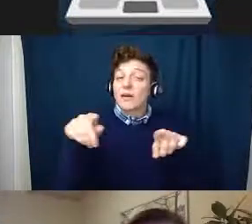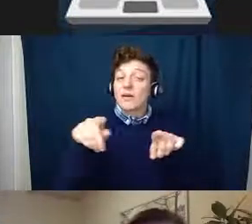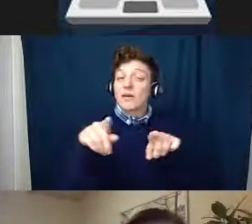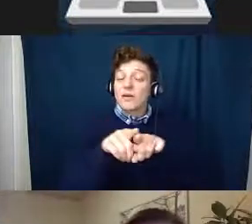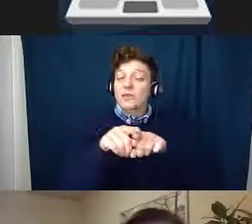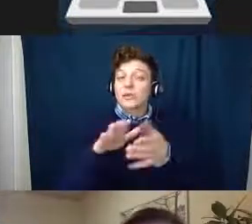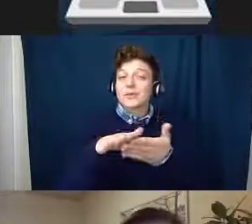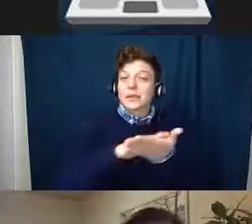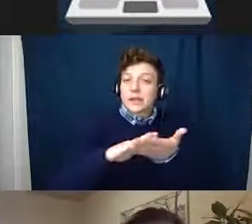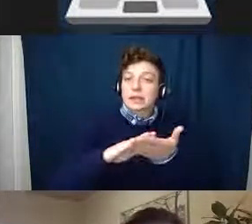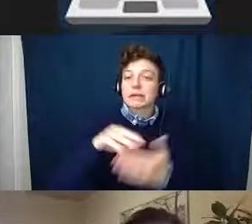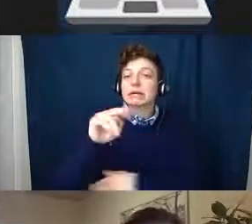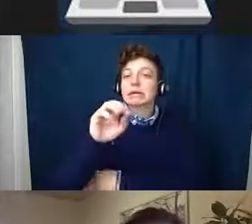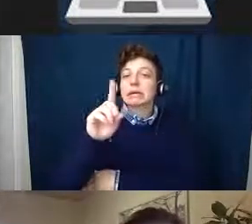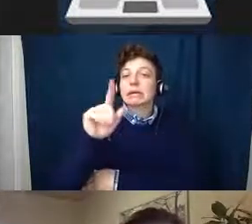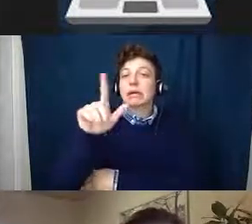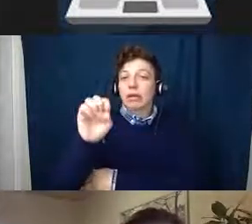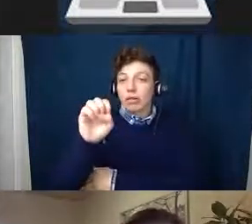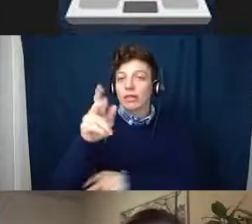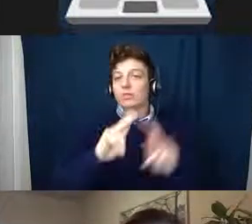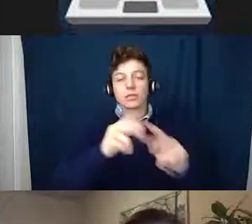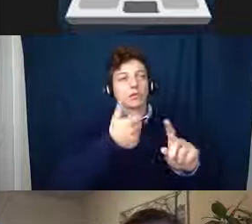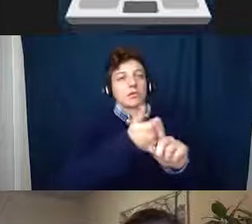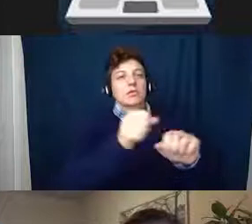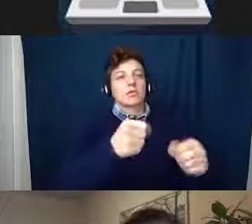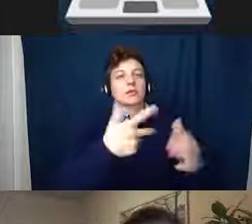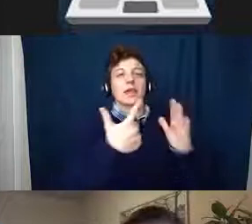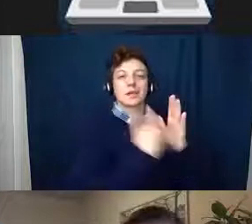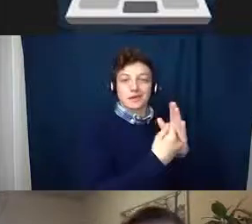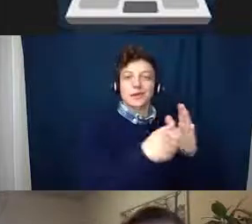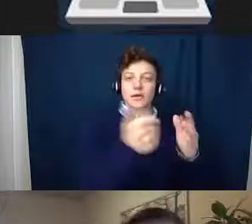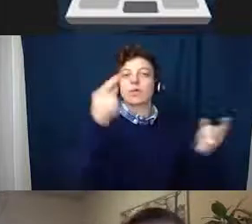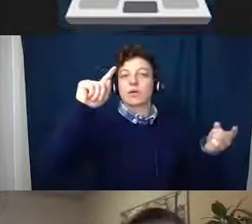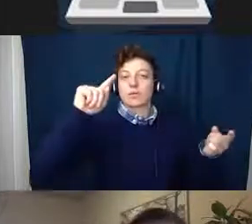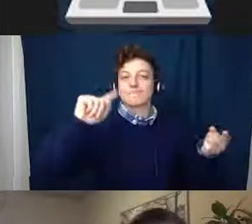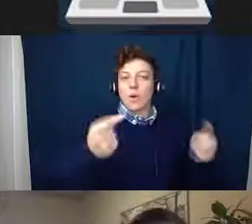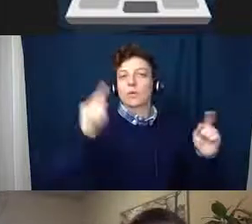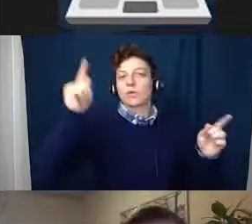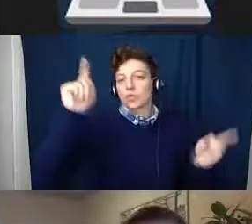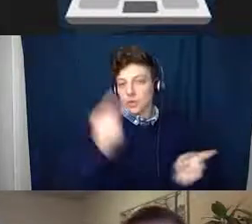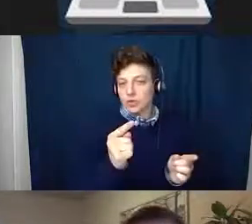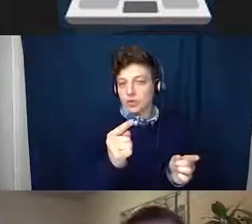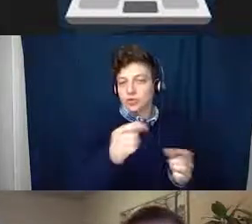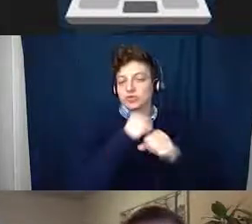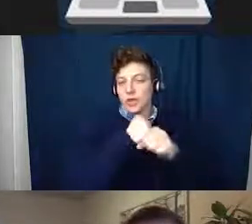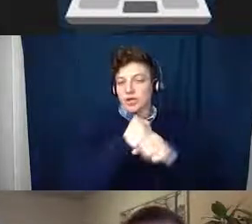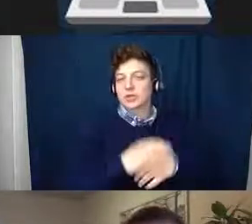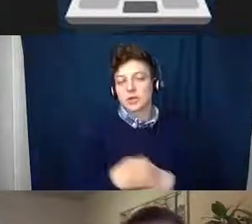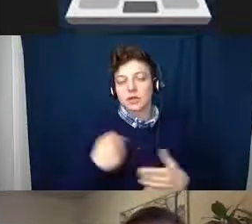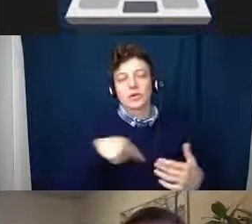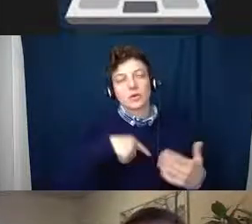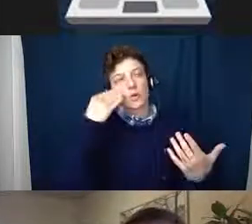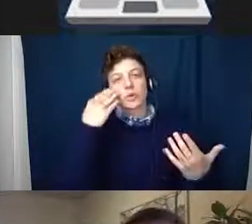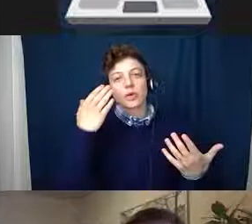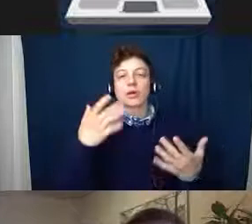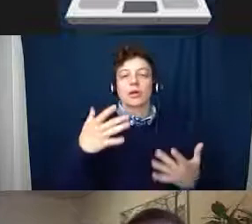to inject is another harm reduction strategy that would improve the lives of people who use drugs. We know this reduces infectious disease transmission